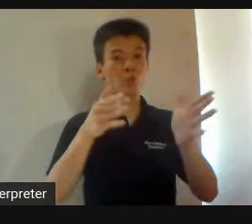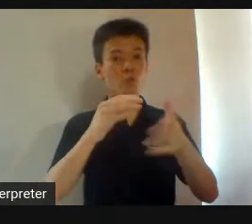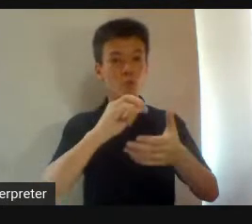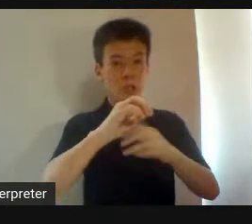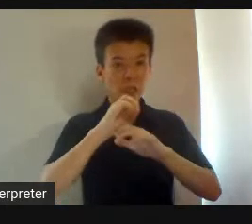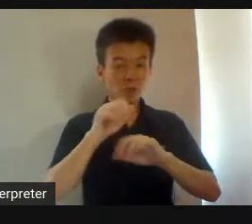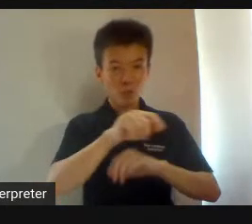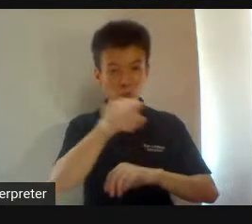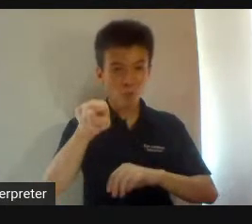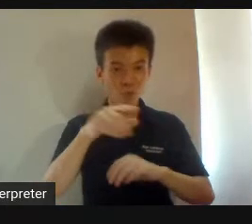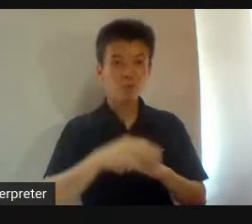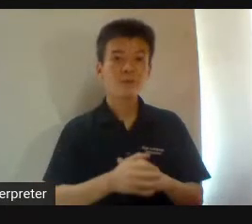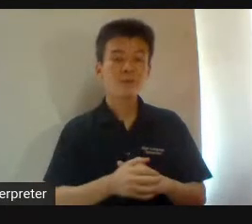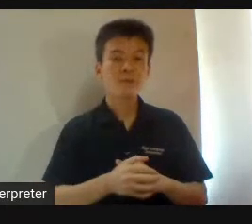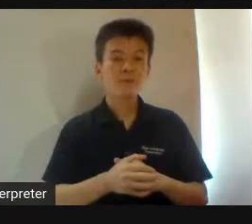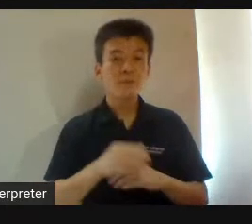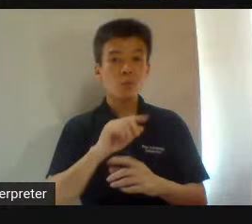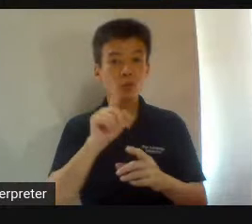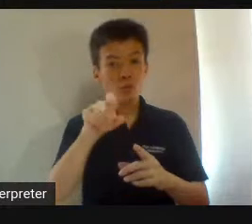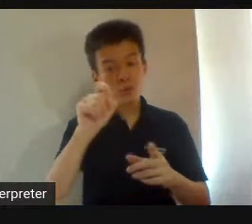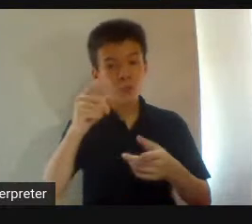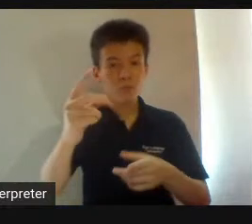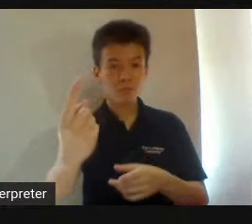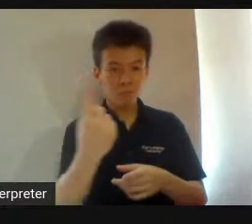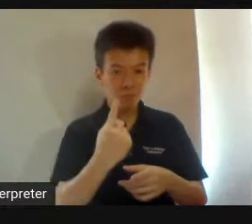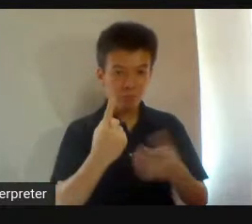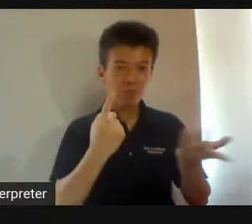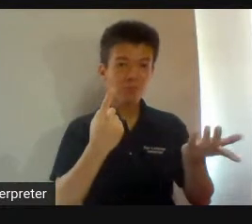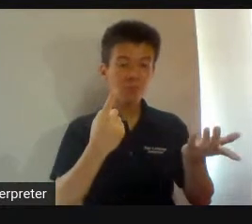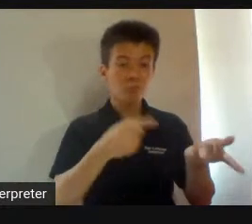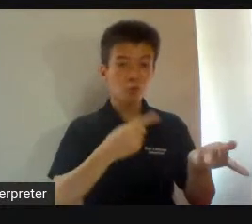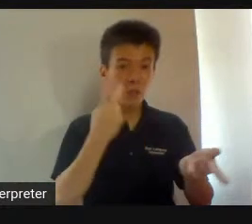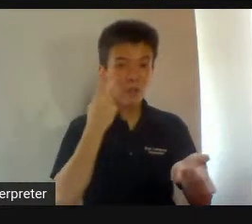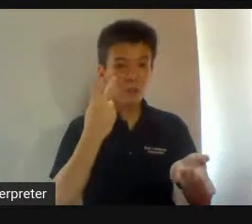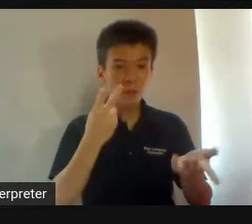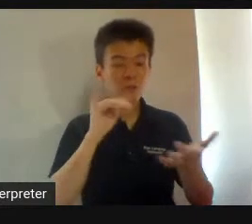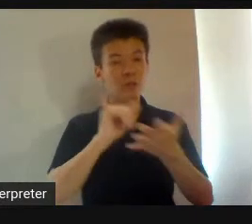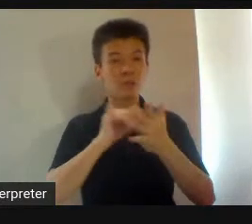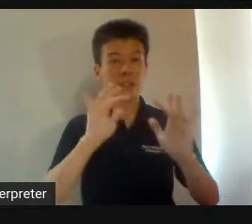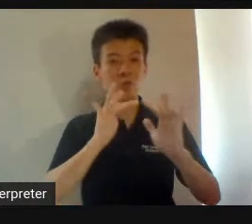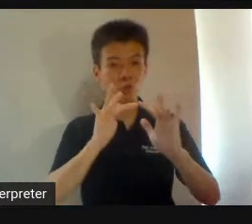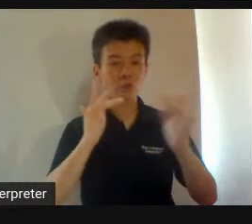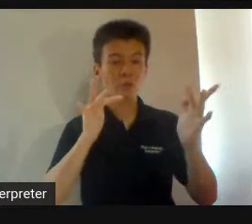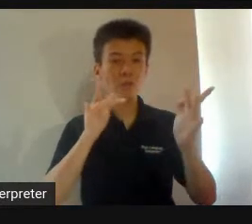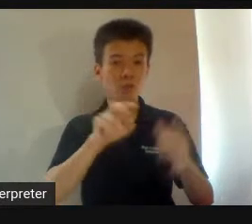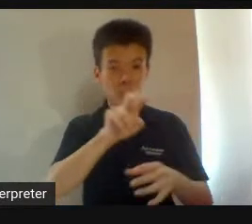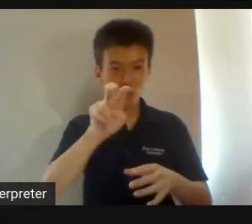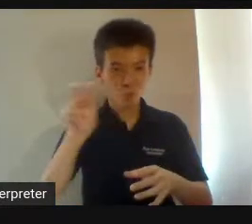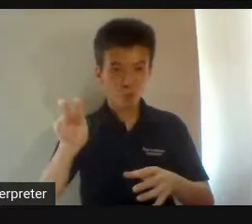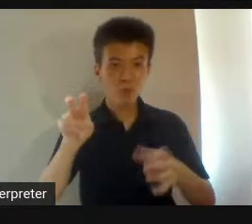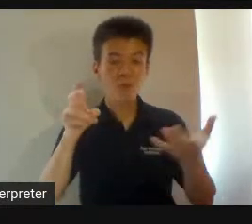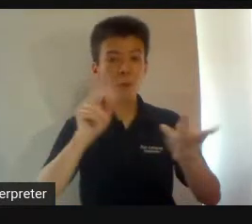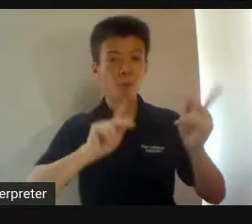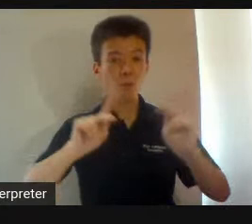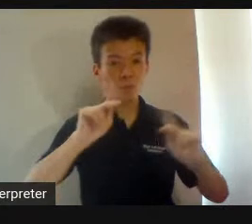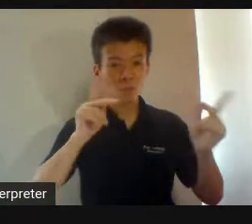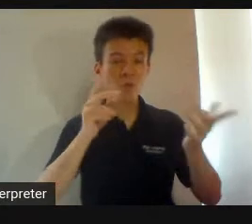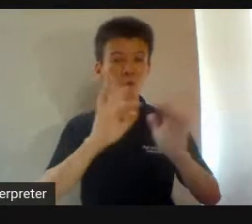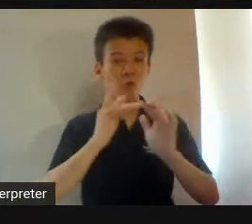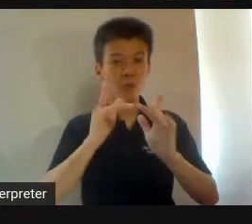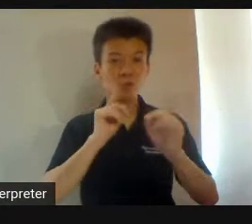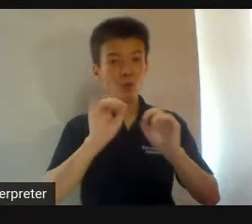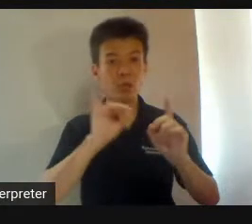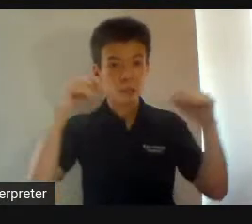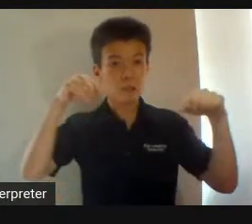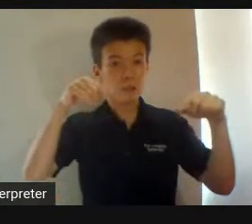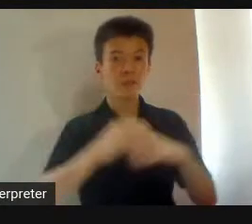all of you, where you can pop by and you can see virtual tours, virtual performances, or virtual talks like this